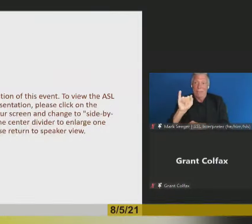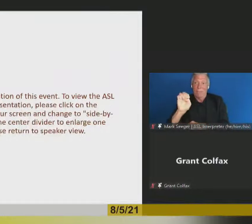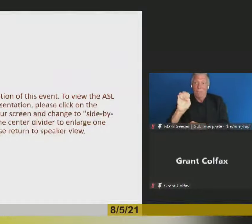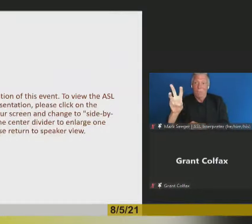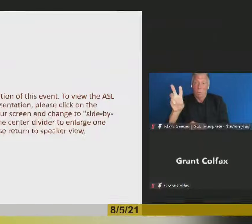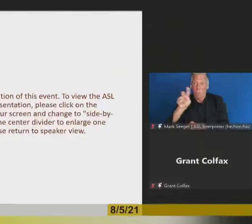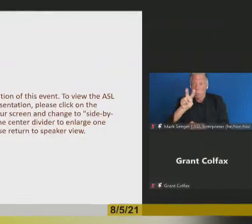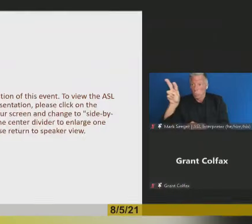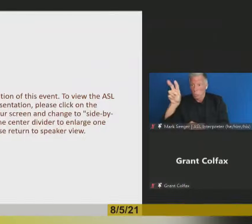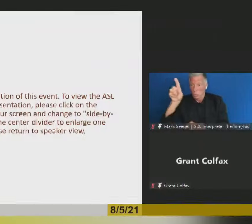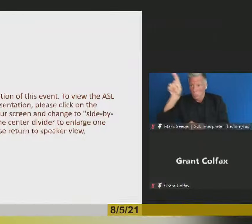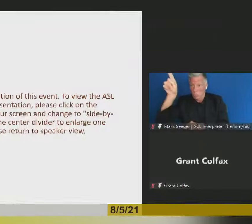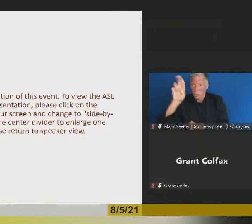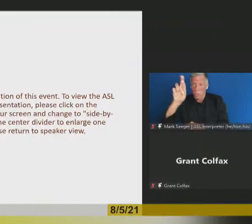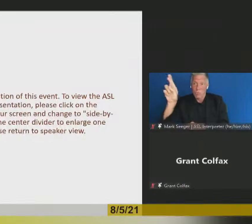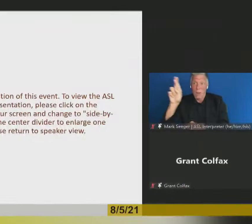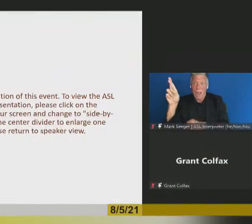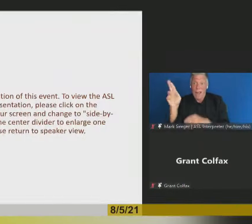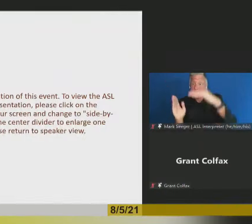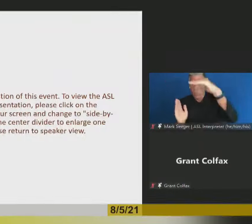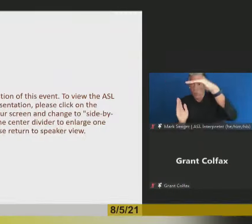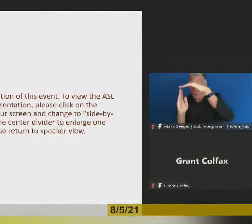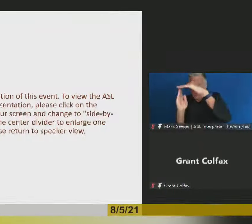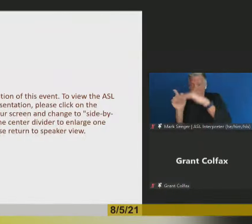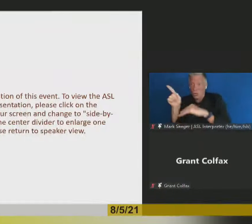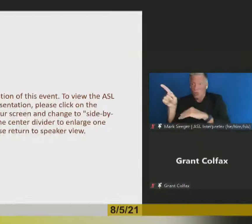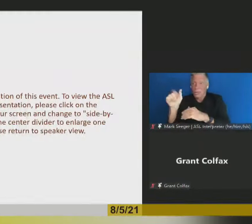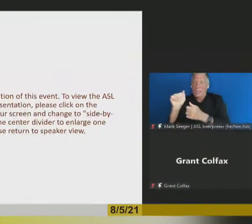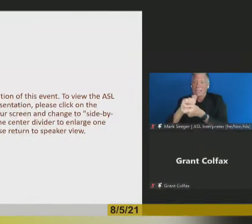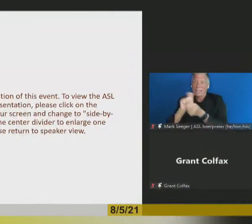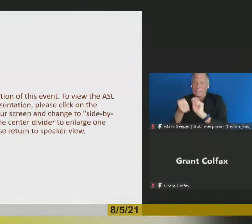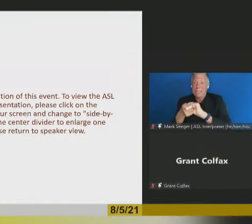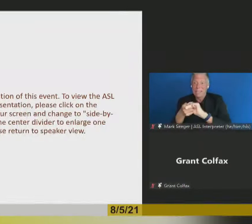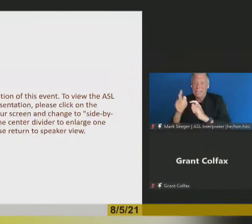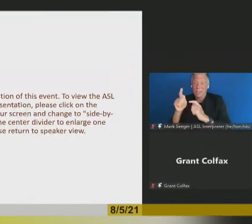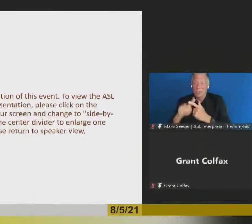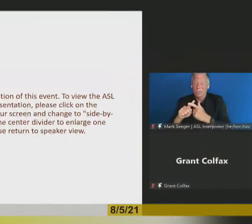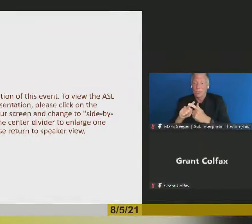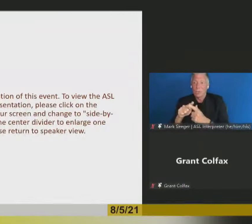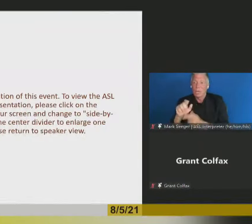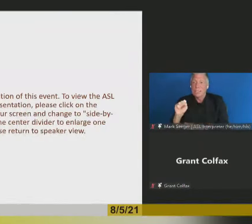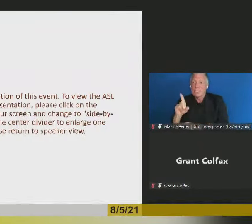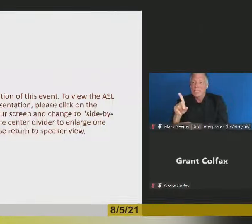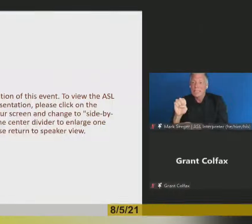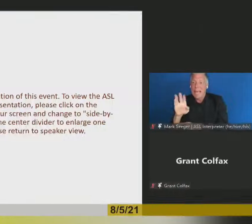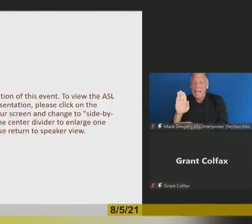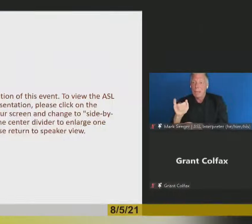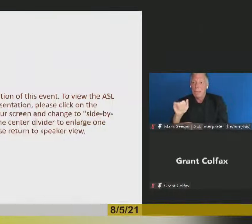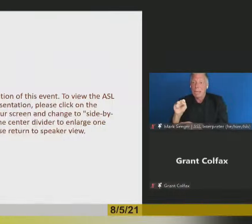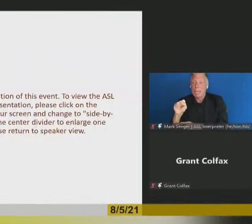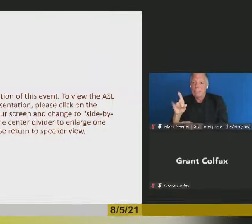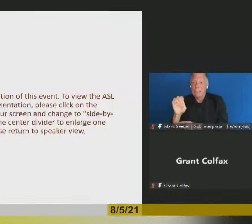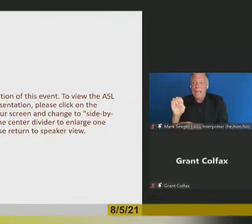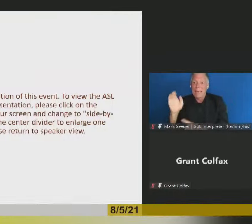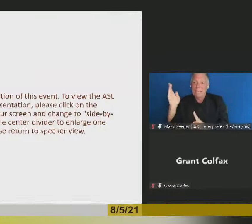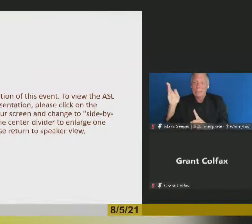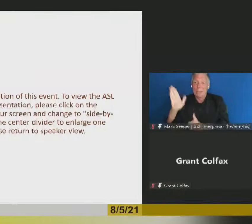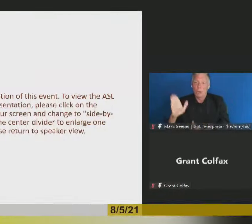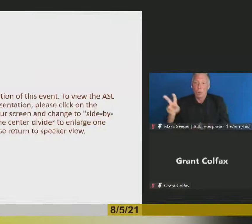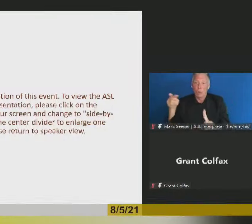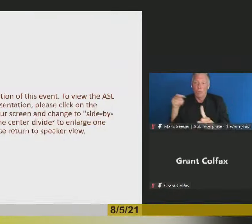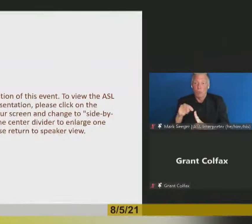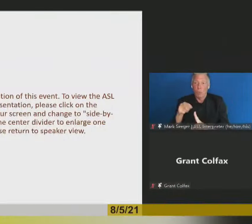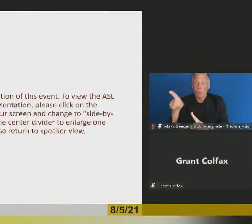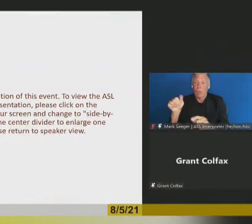the upper right-hand corner of your screen and change to slide-by-slide speaker view. At that time, you can